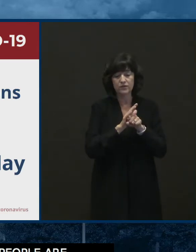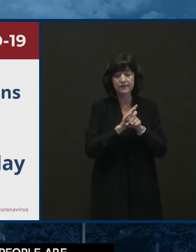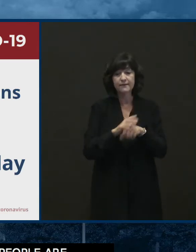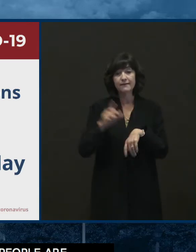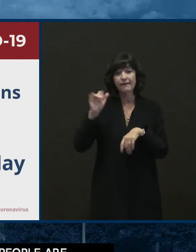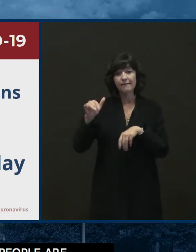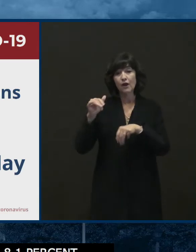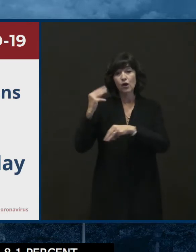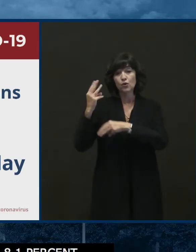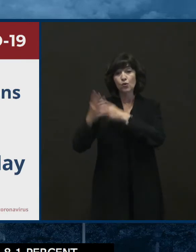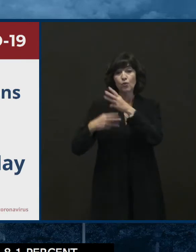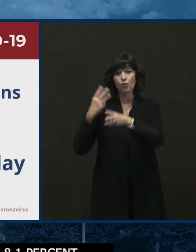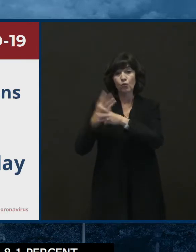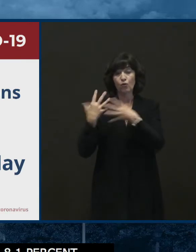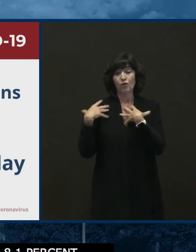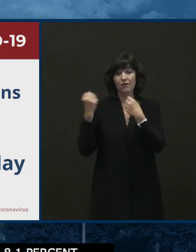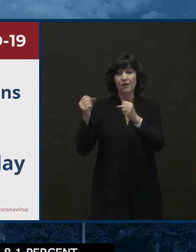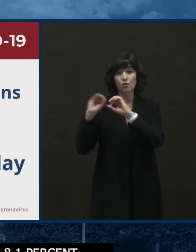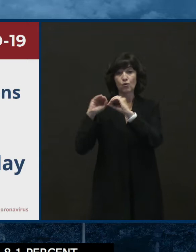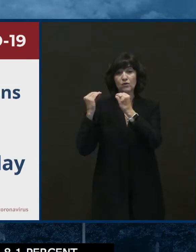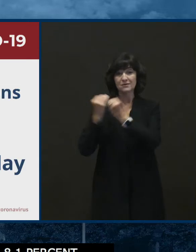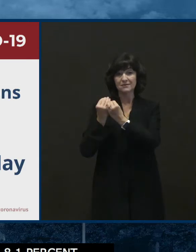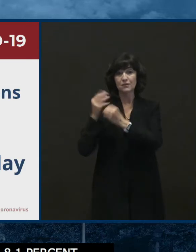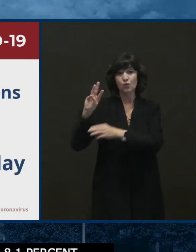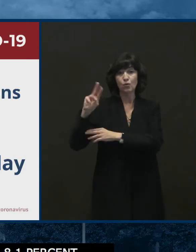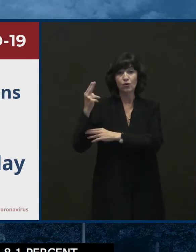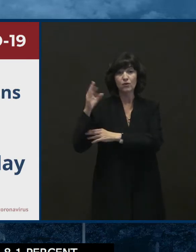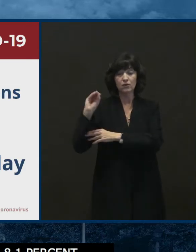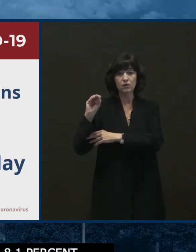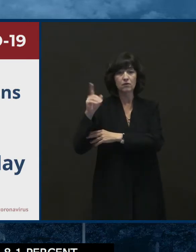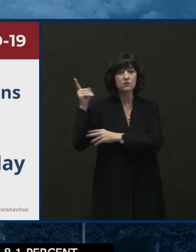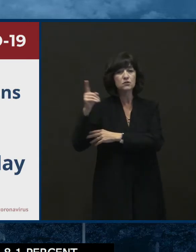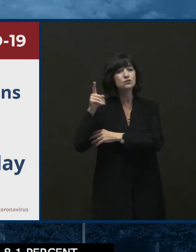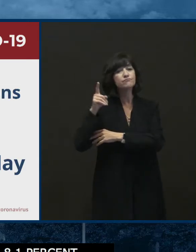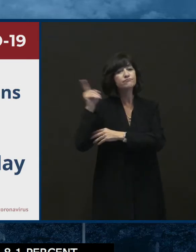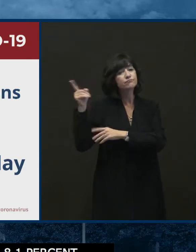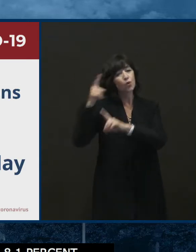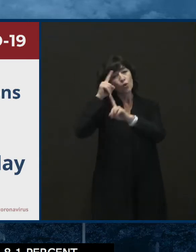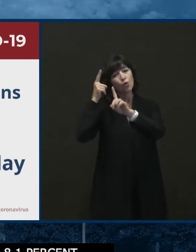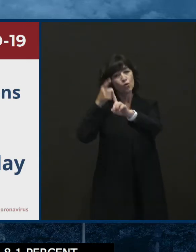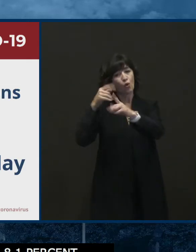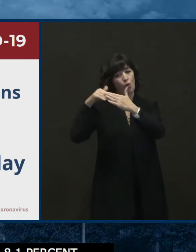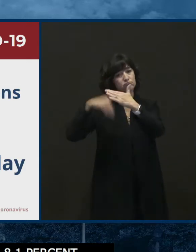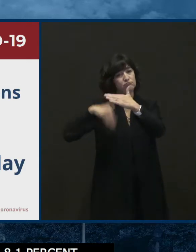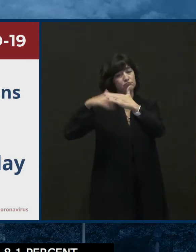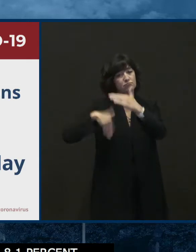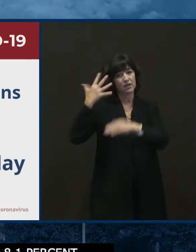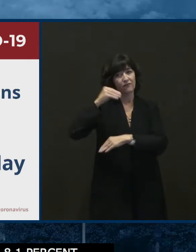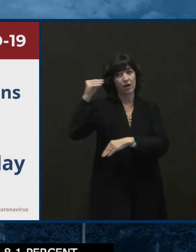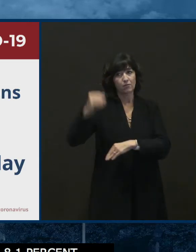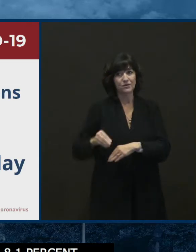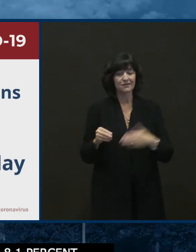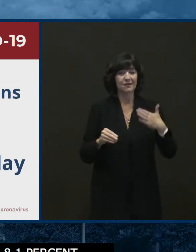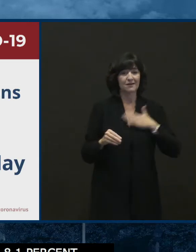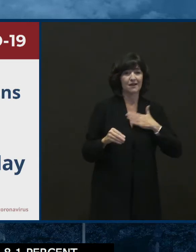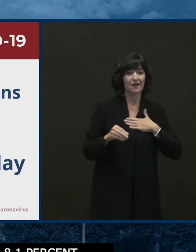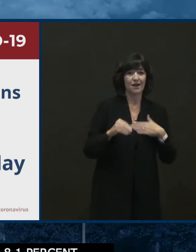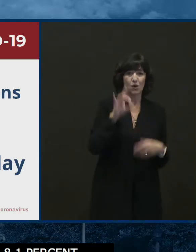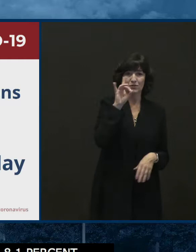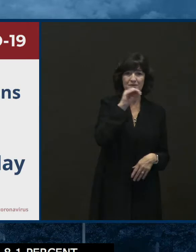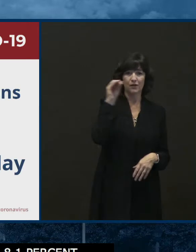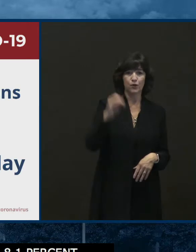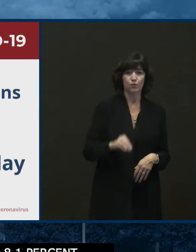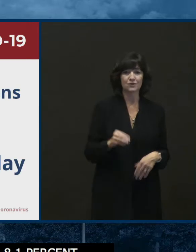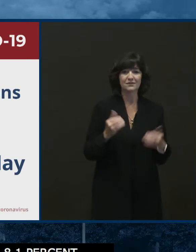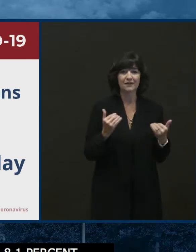We got down closer to 3% at one point when the number of new cases were down